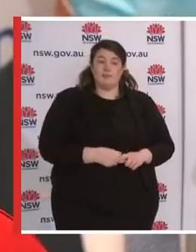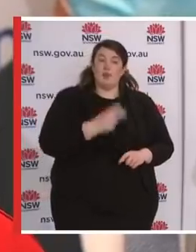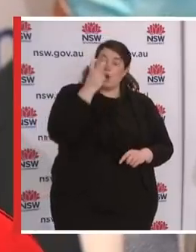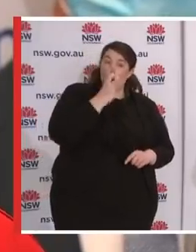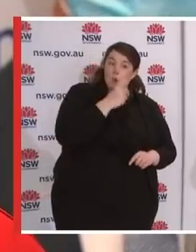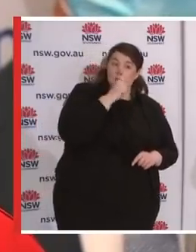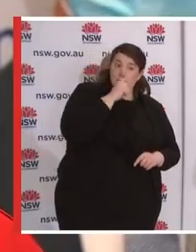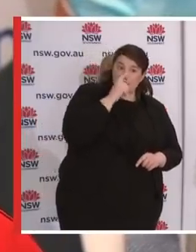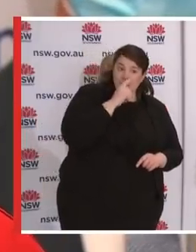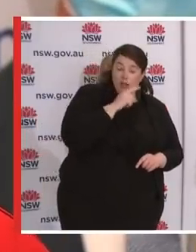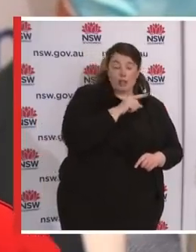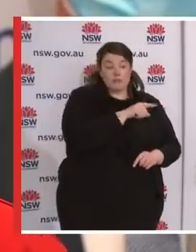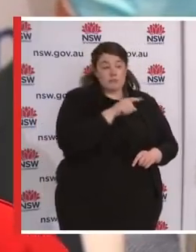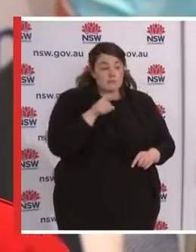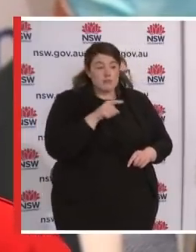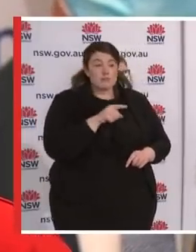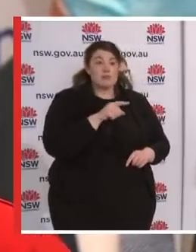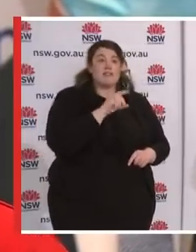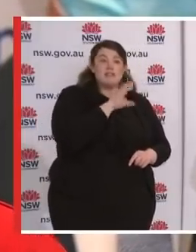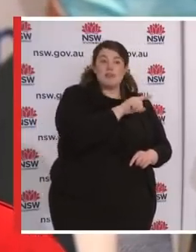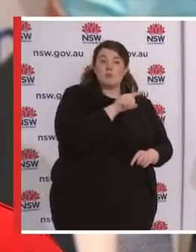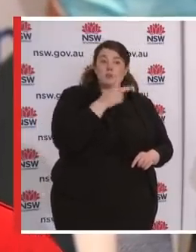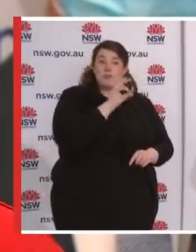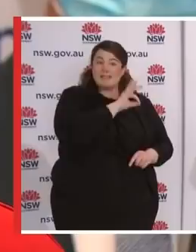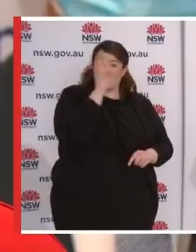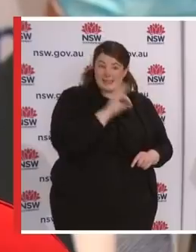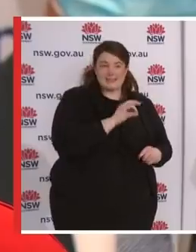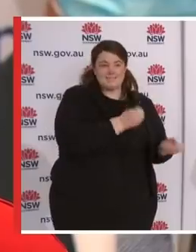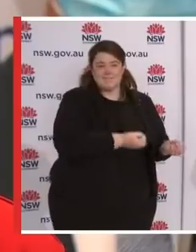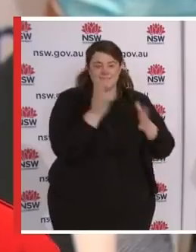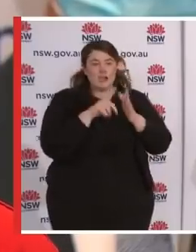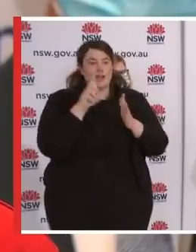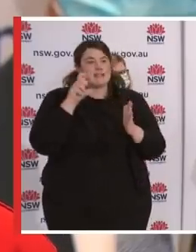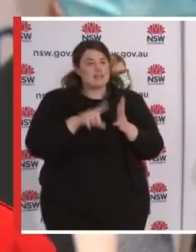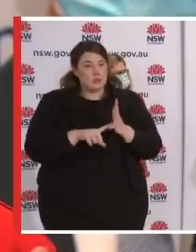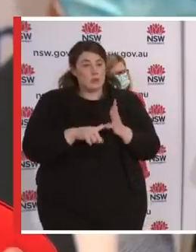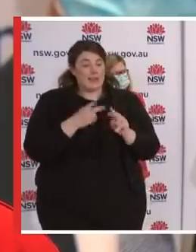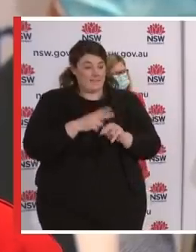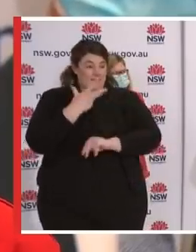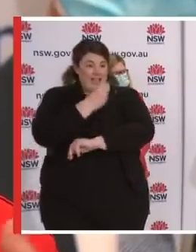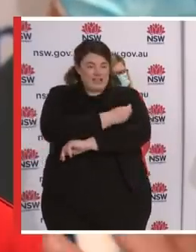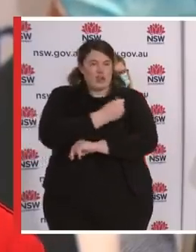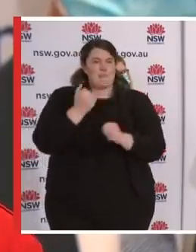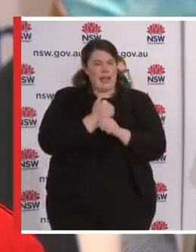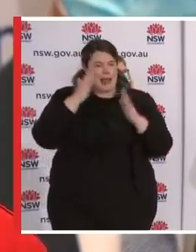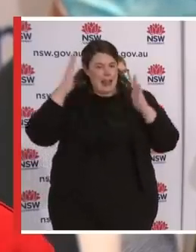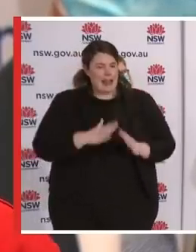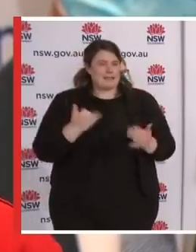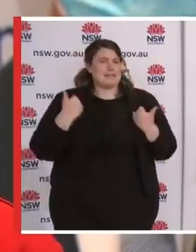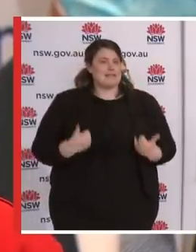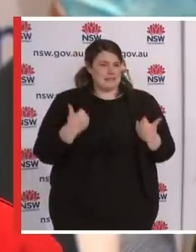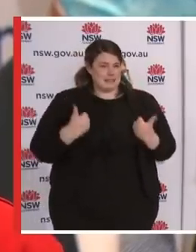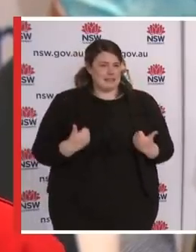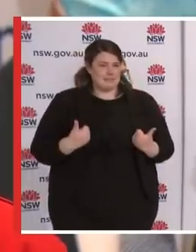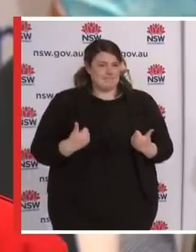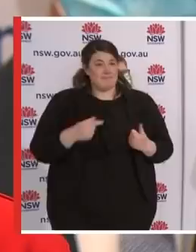people end up in ICU, and you make it a much more mild disease. A disease that can be managed as outpatients, it